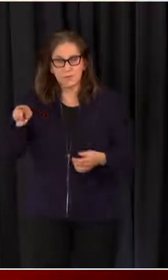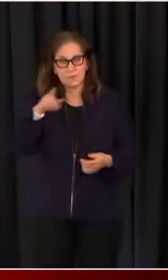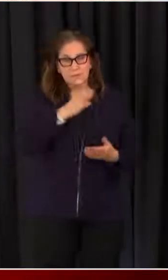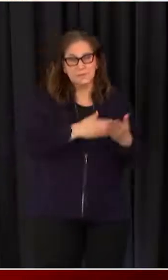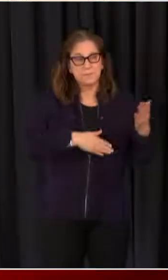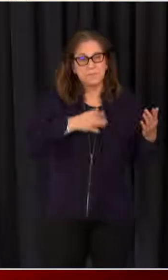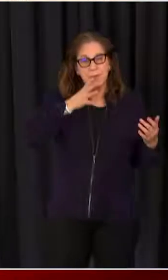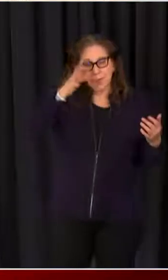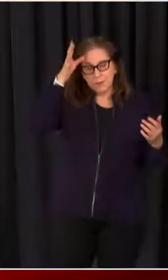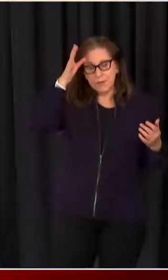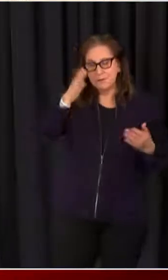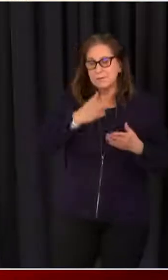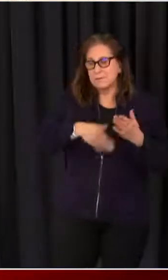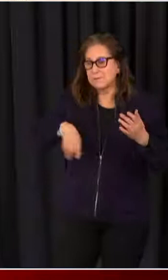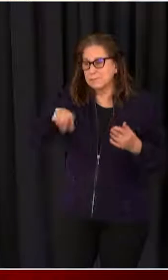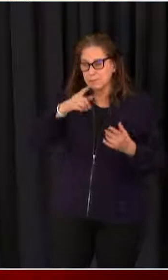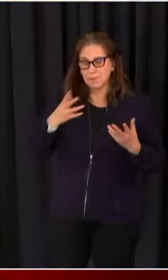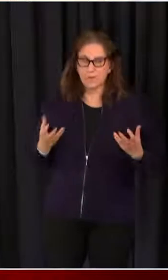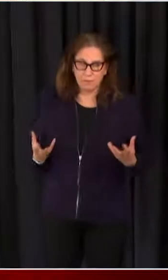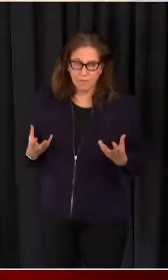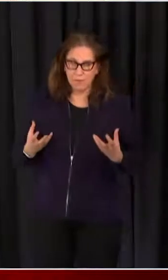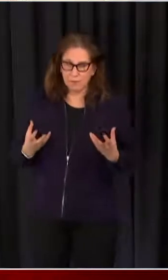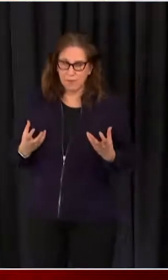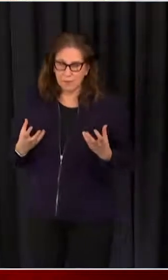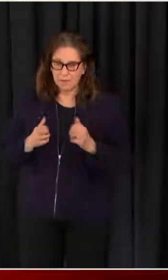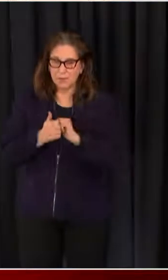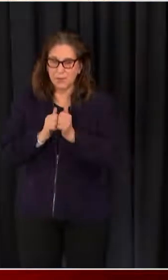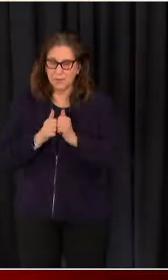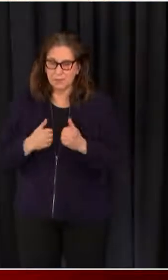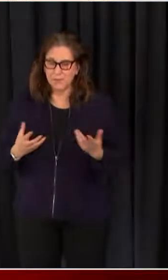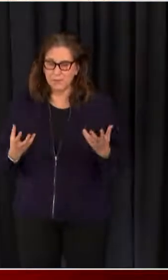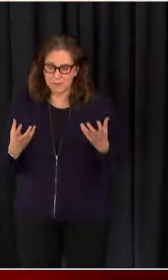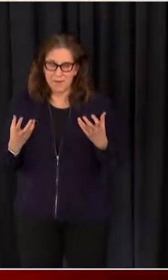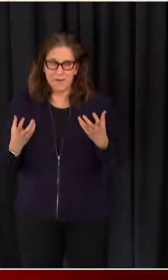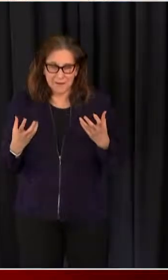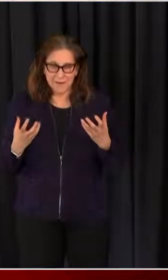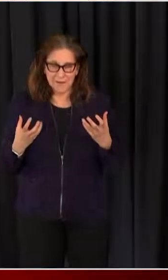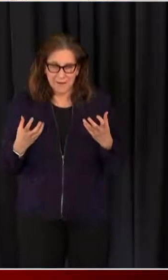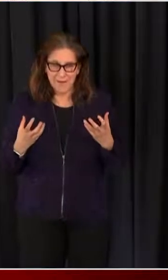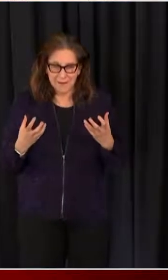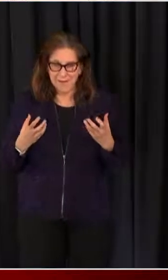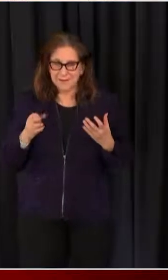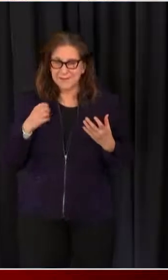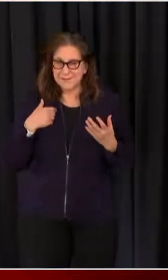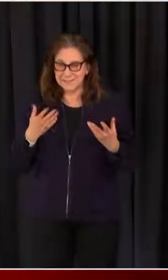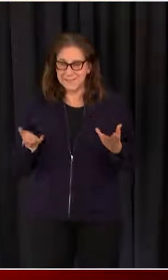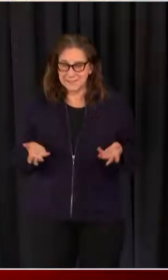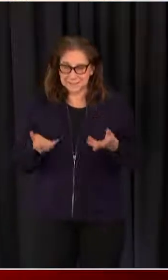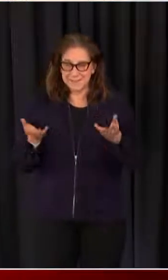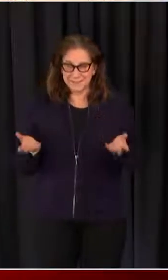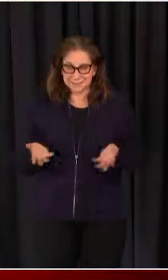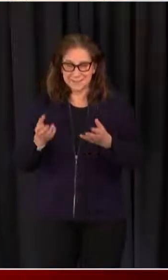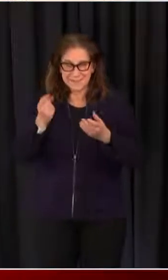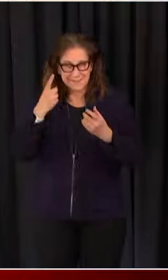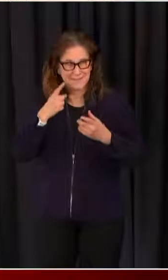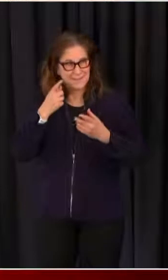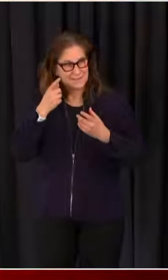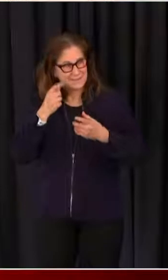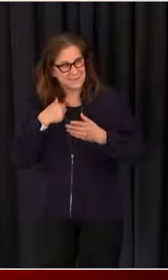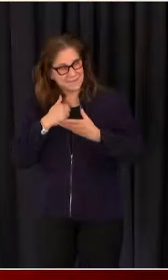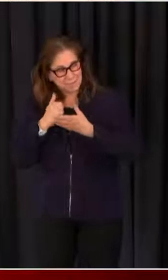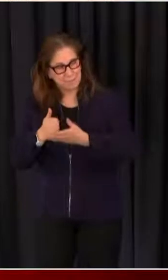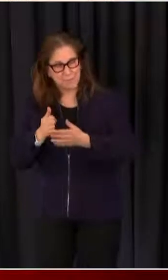some planning time, and we're being as helpful as we can with that.